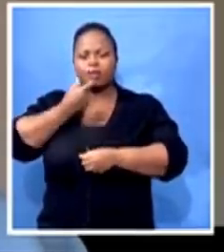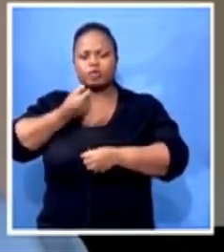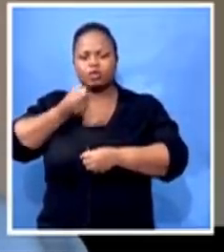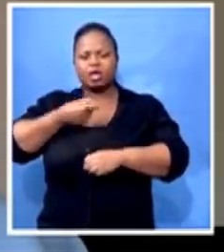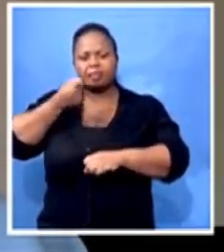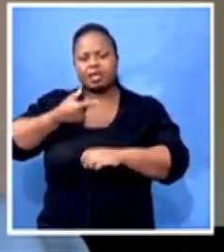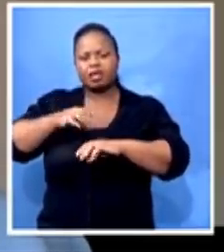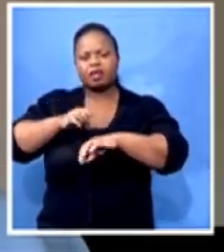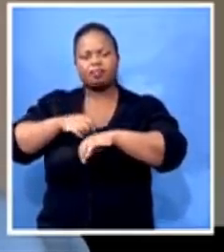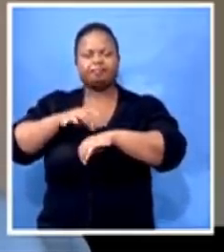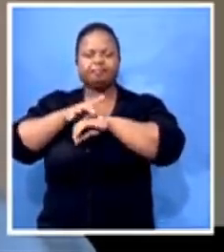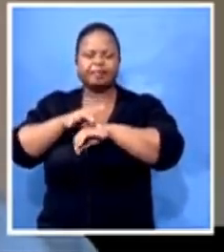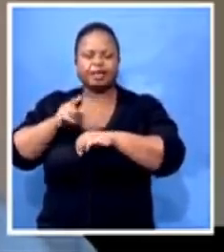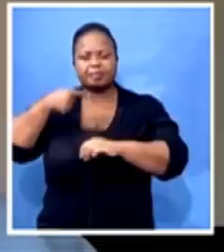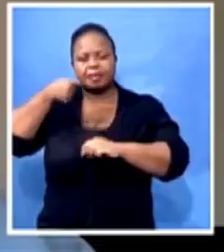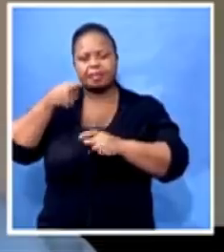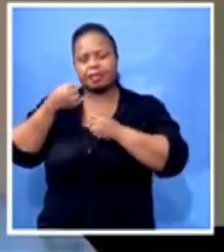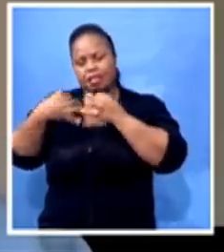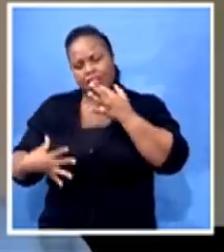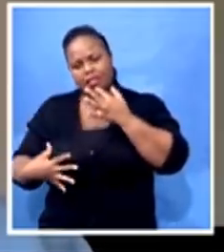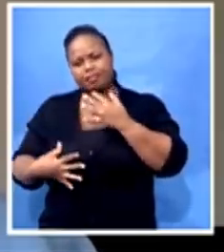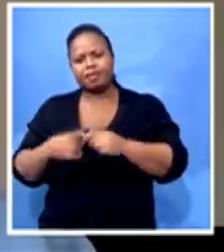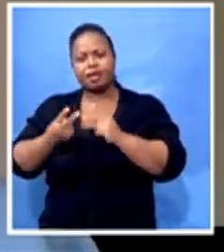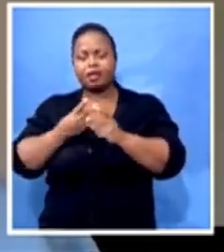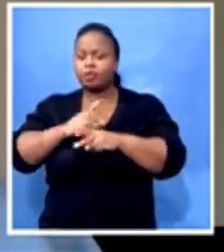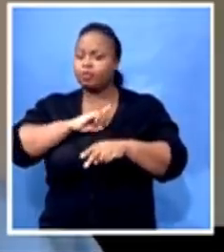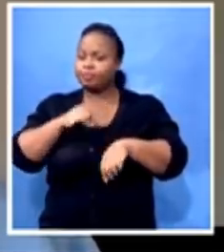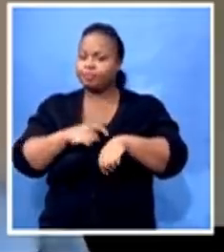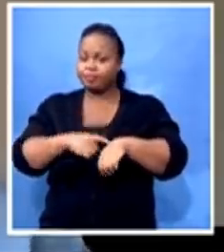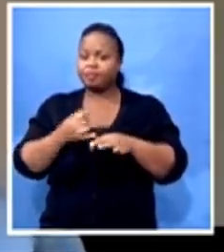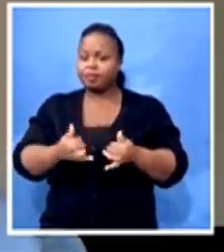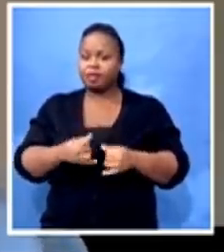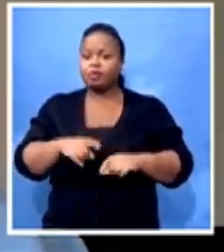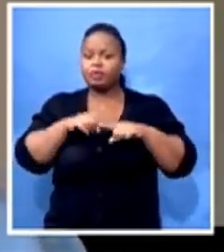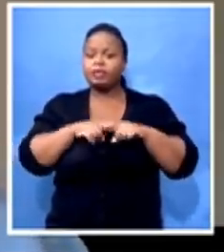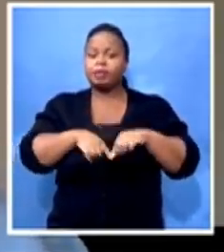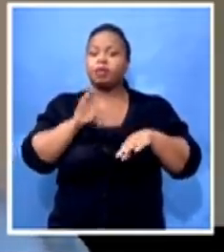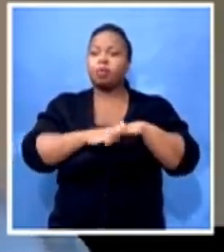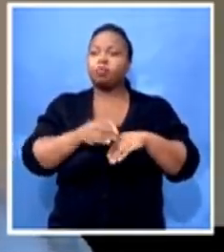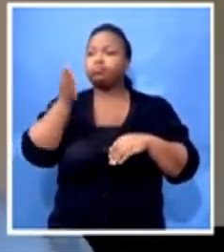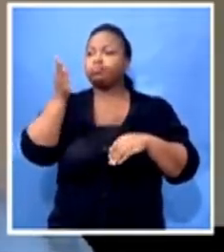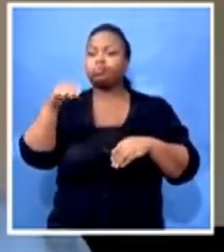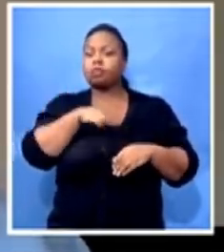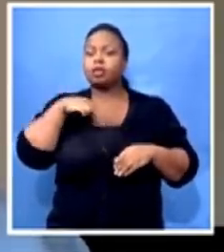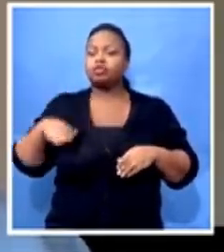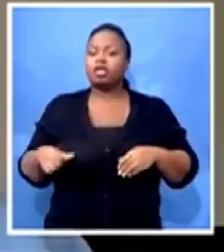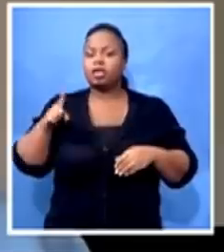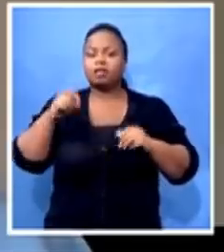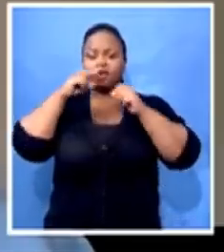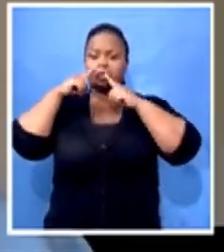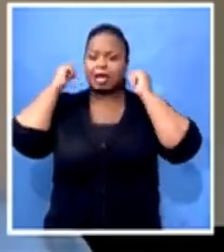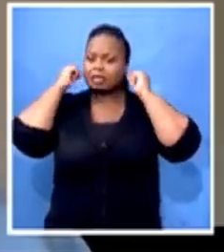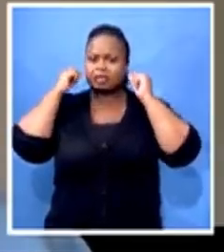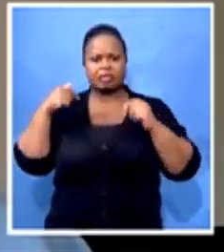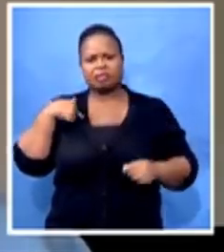period, we've seen that we rely more on China for masks. I mean, masks are not a complex goods to manufacture,